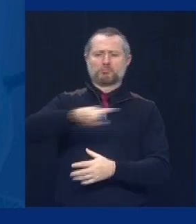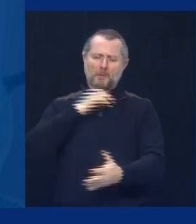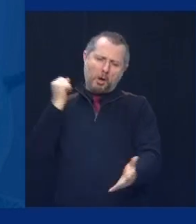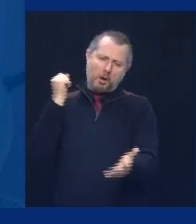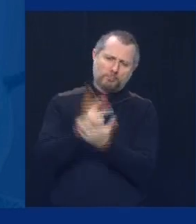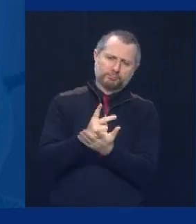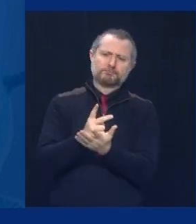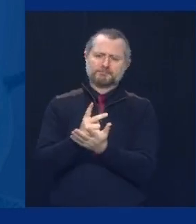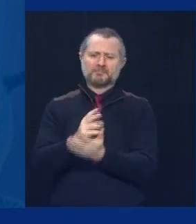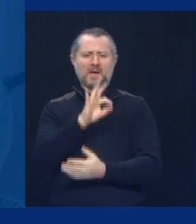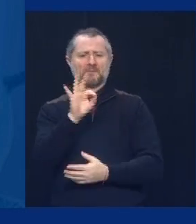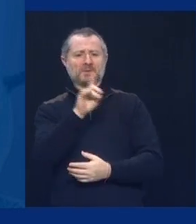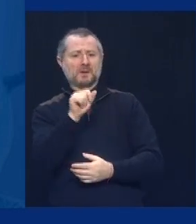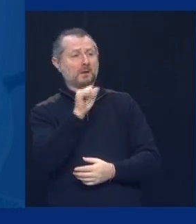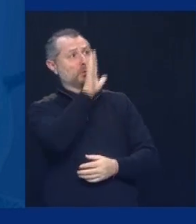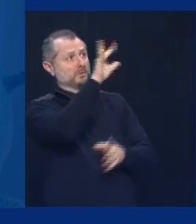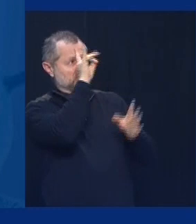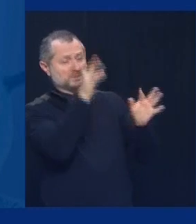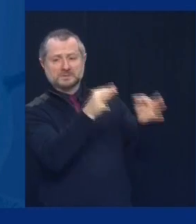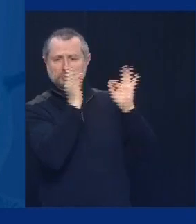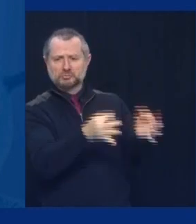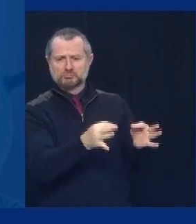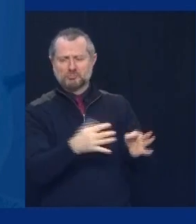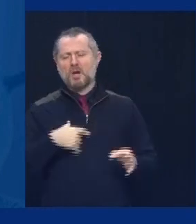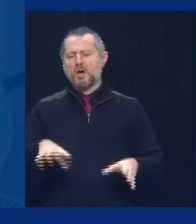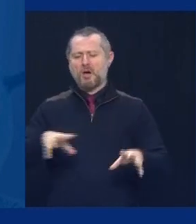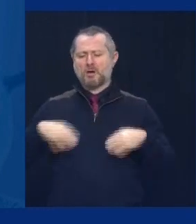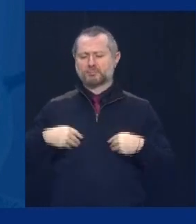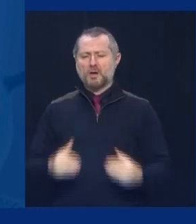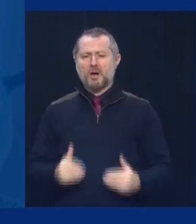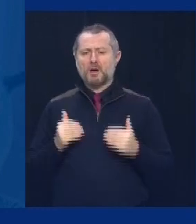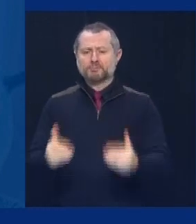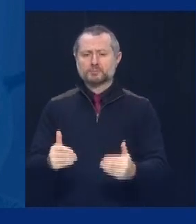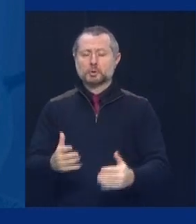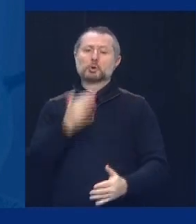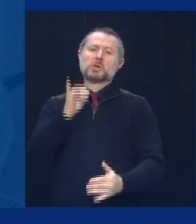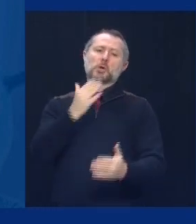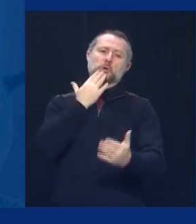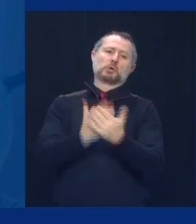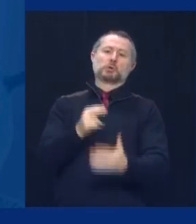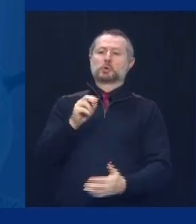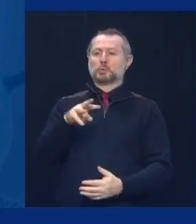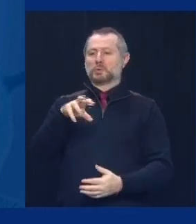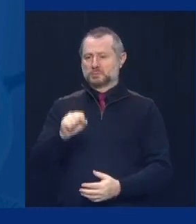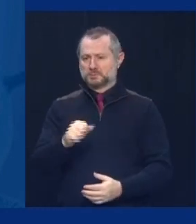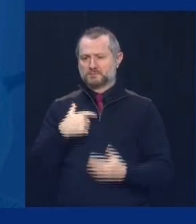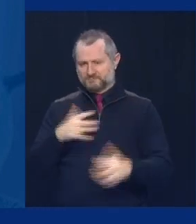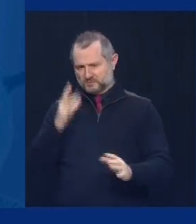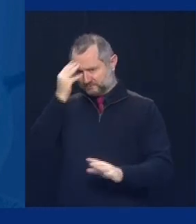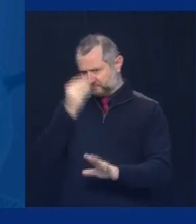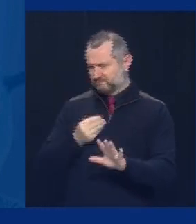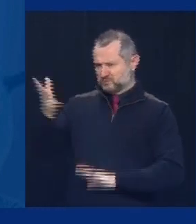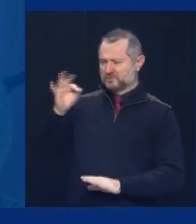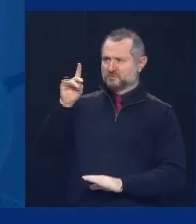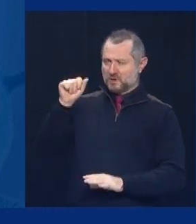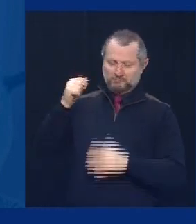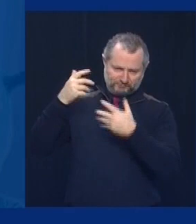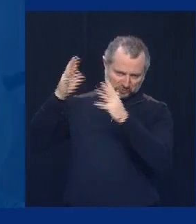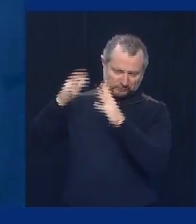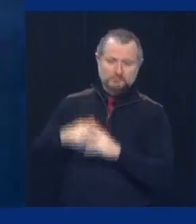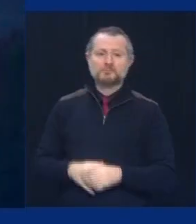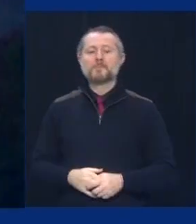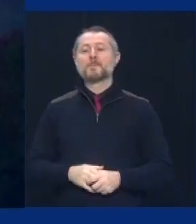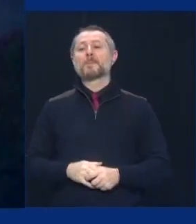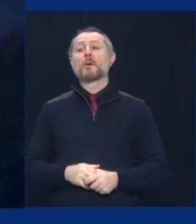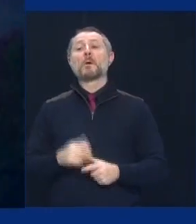go forward with the vaccine, so that's good news. And we notified the FDA of that. Obviously, there was no delay whatsoever in